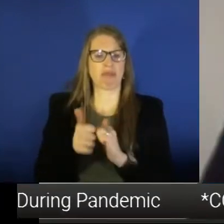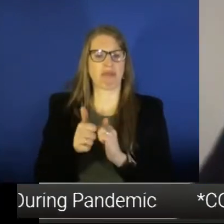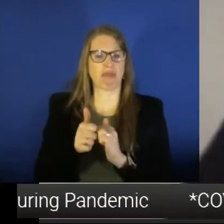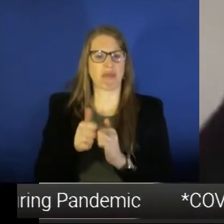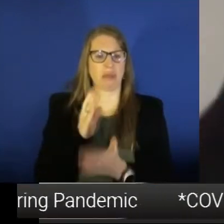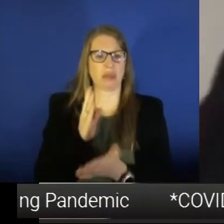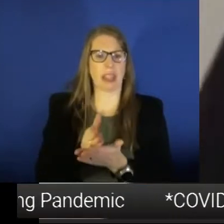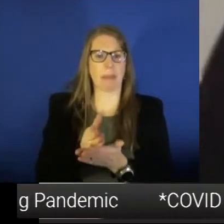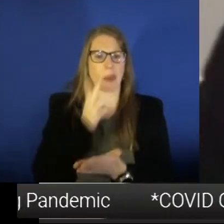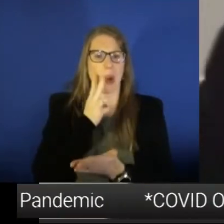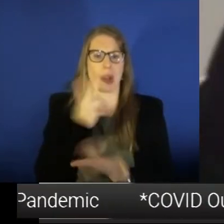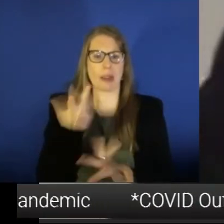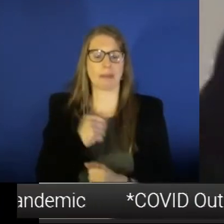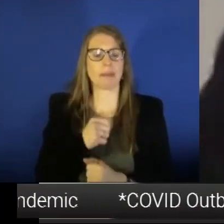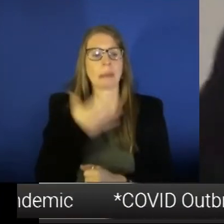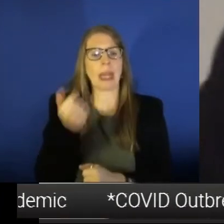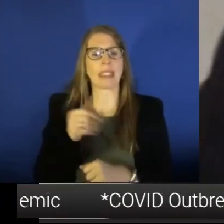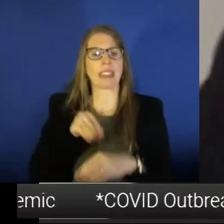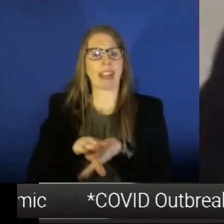Well, I